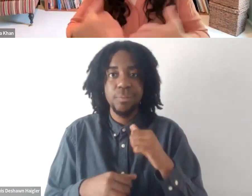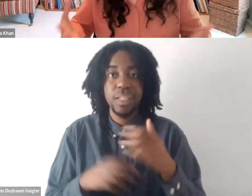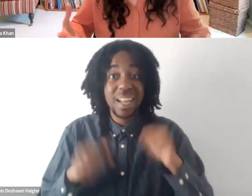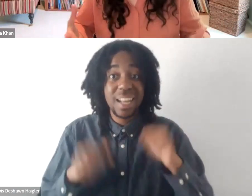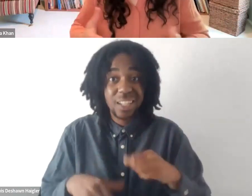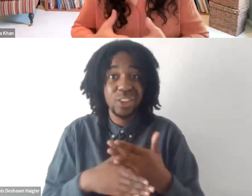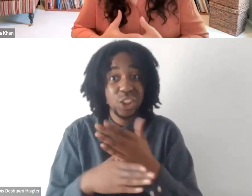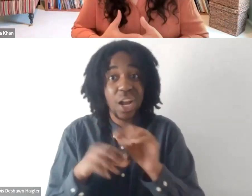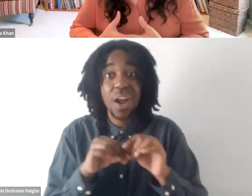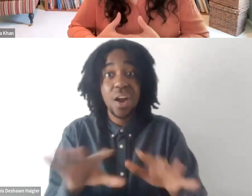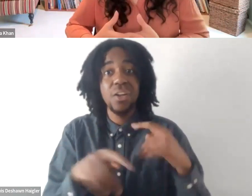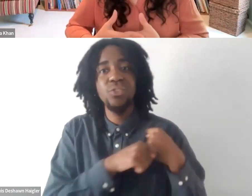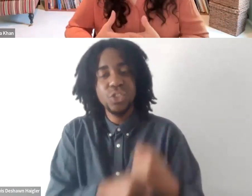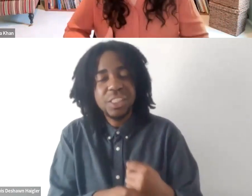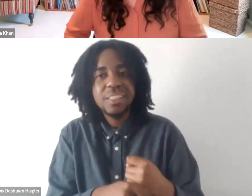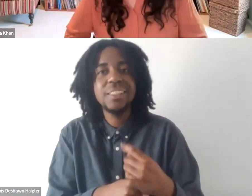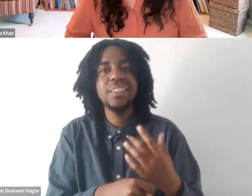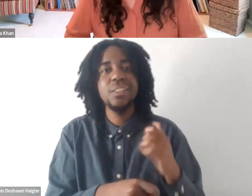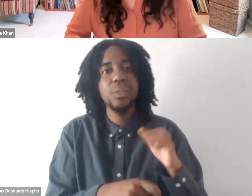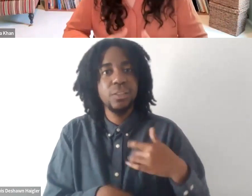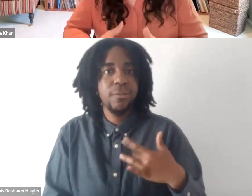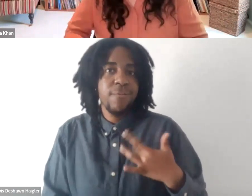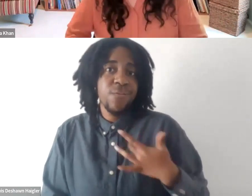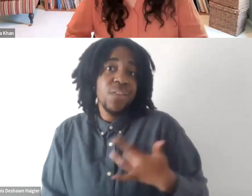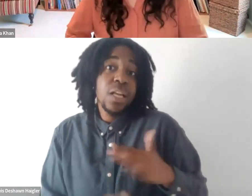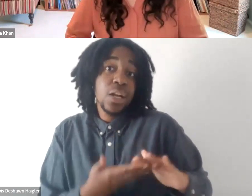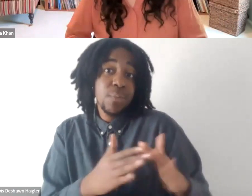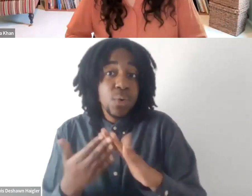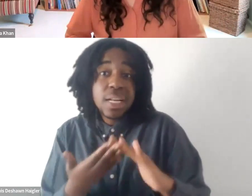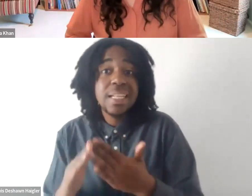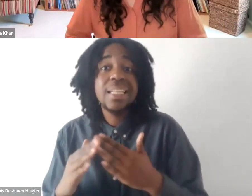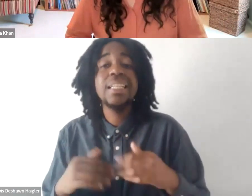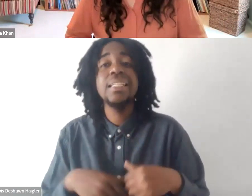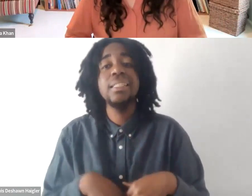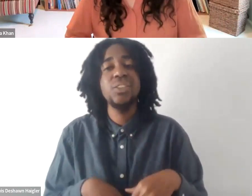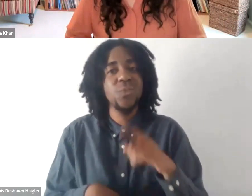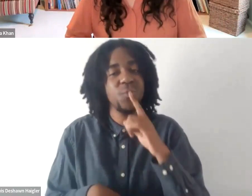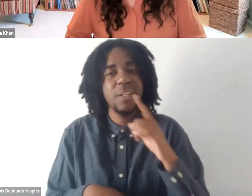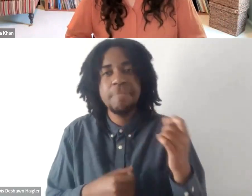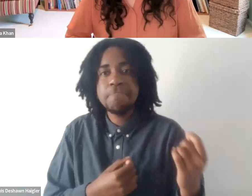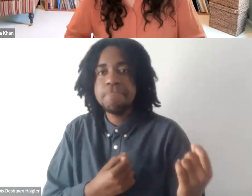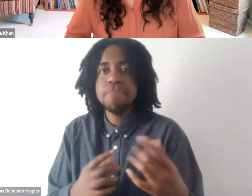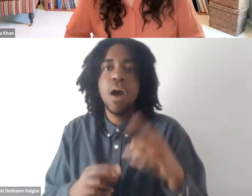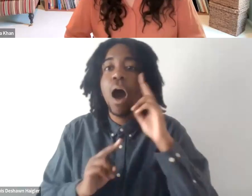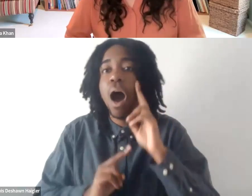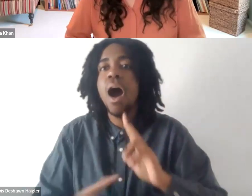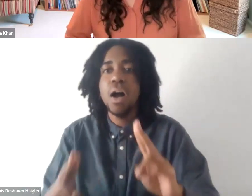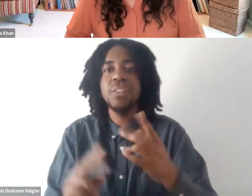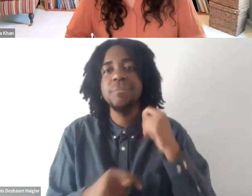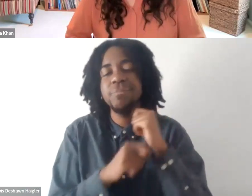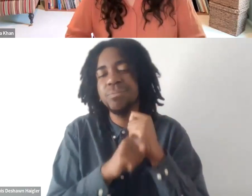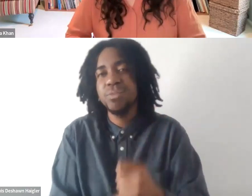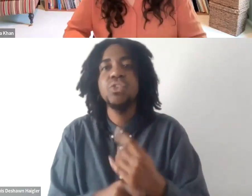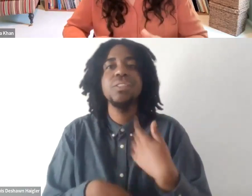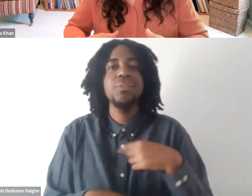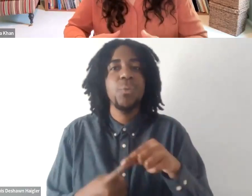of community that you build, the understanding, you're really honoring these experiences as special parts of people's lives,